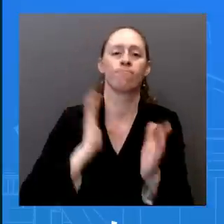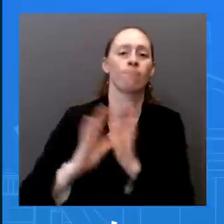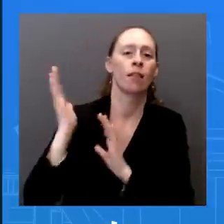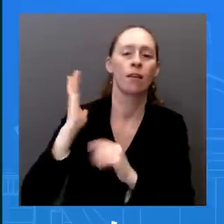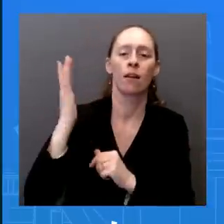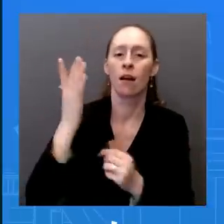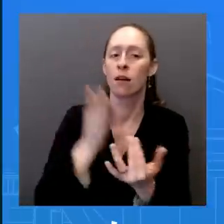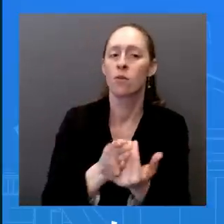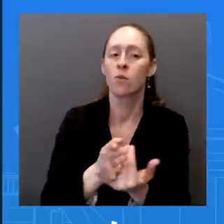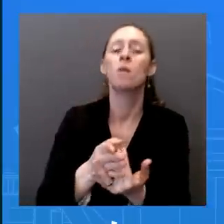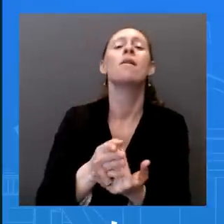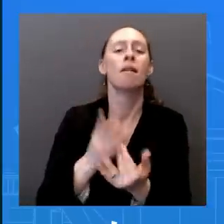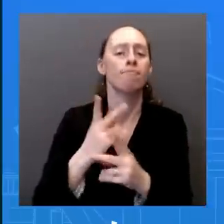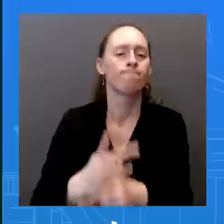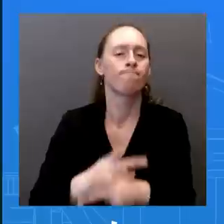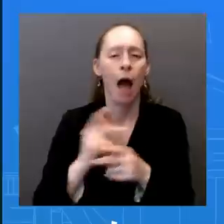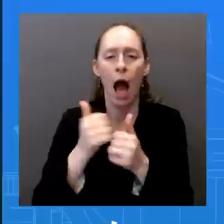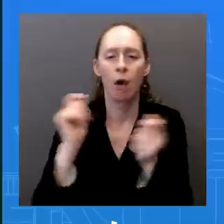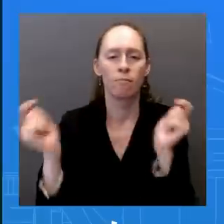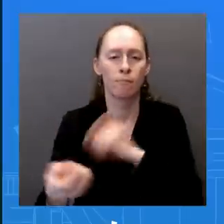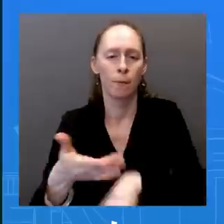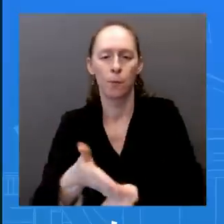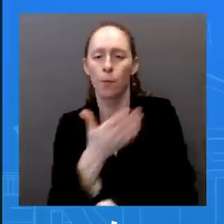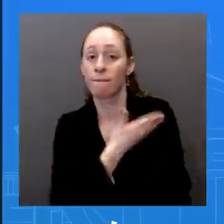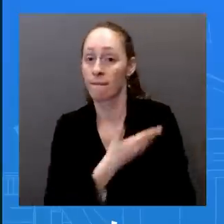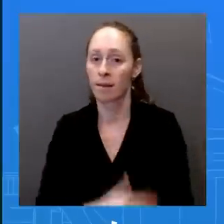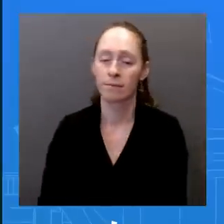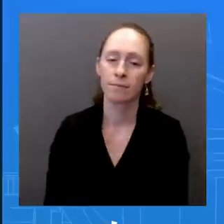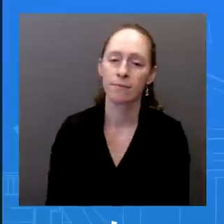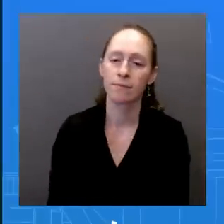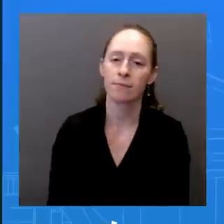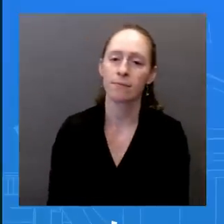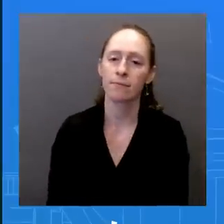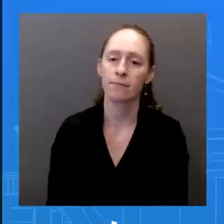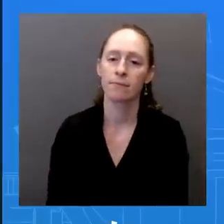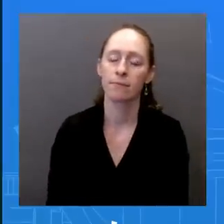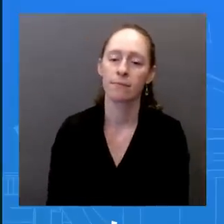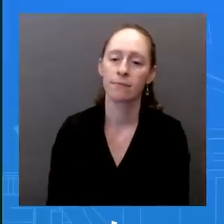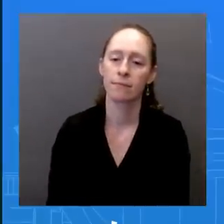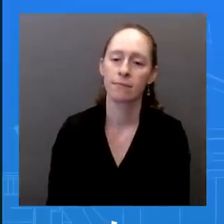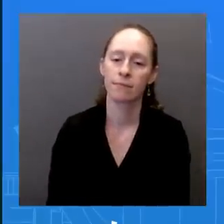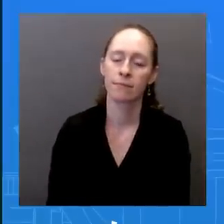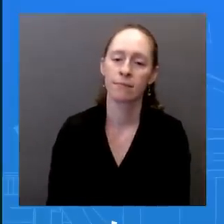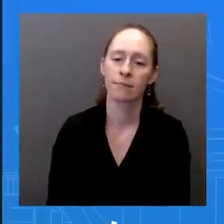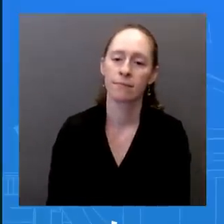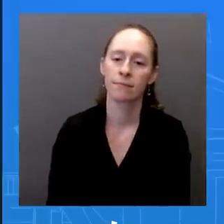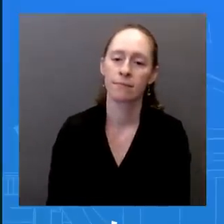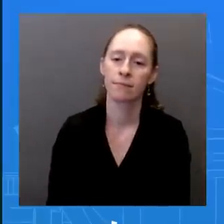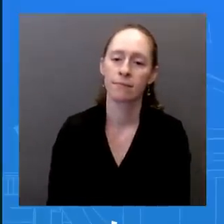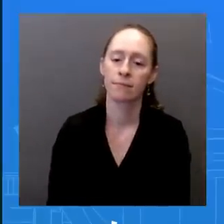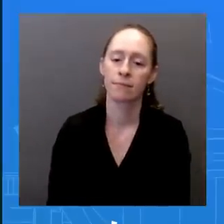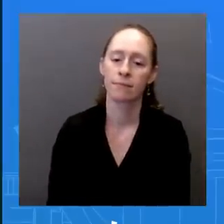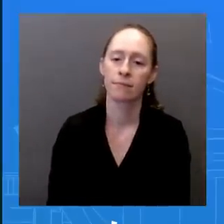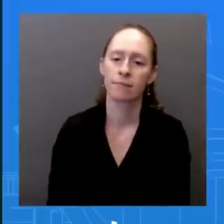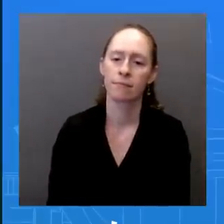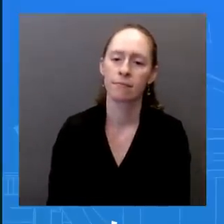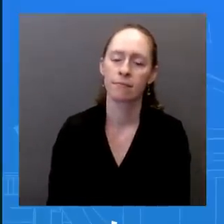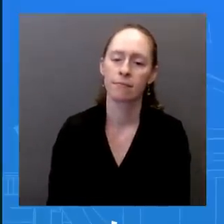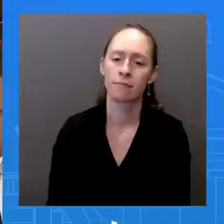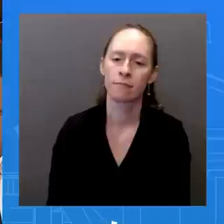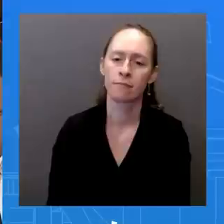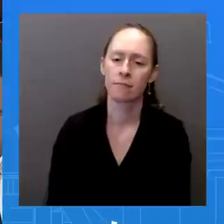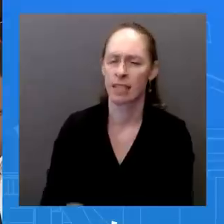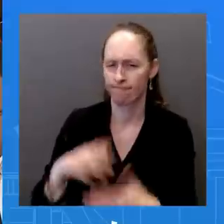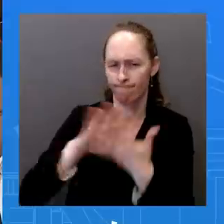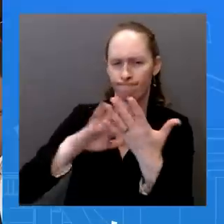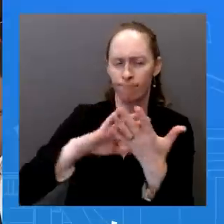of his speech is going to be on the core principles of the international order rather than his past theme of democracies versus autocracies.